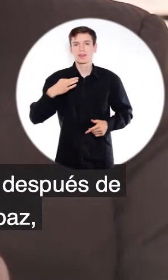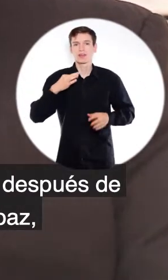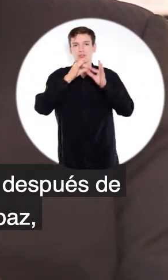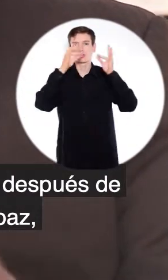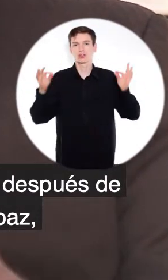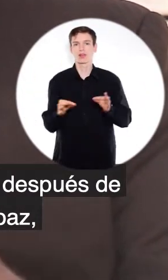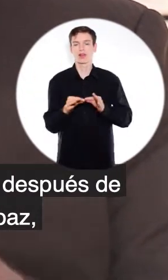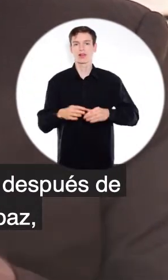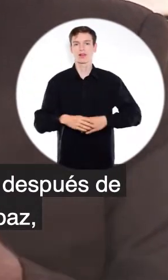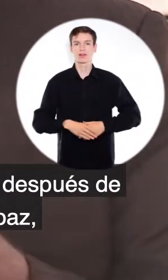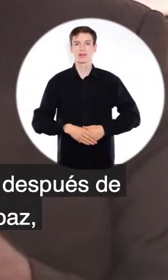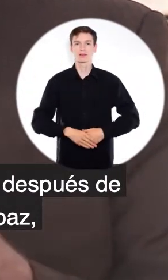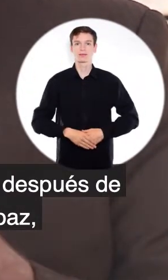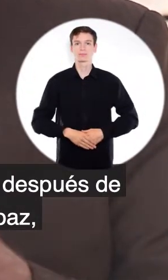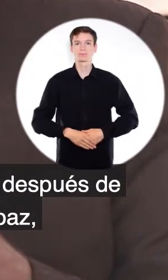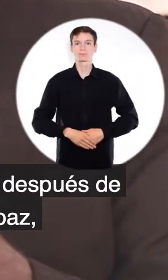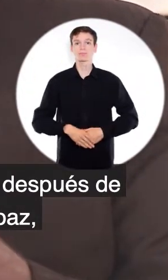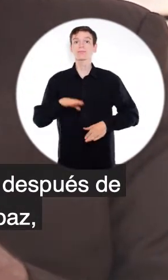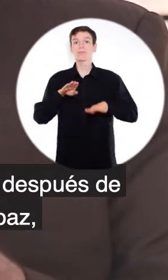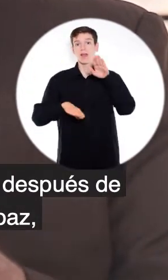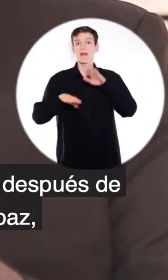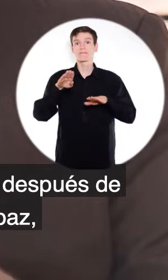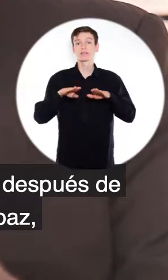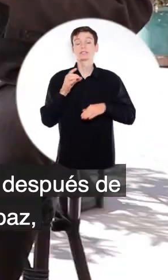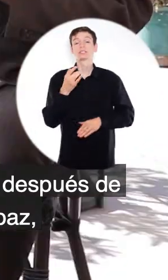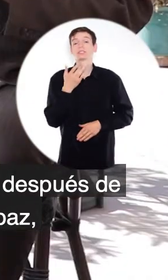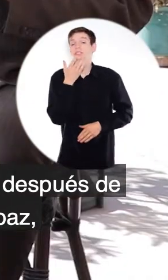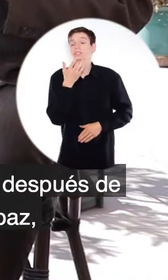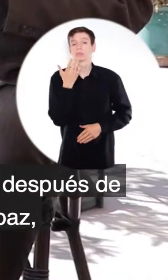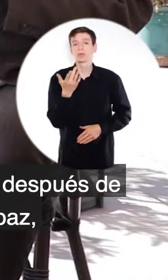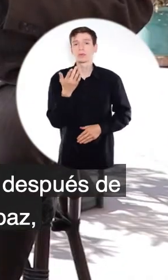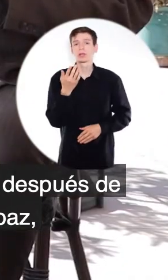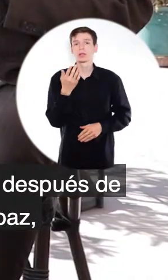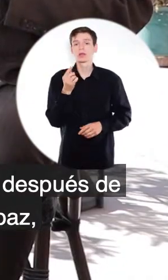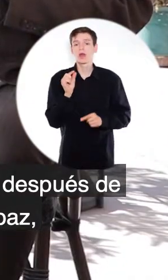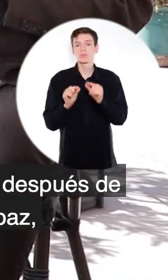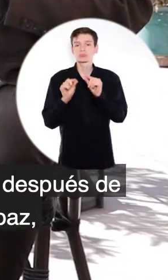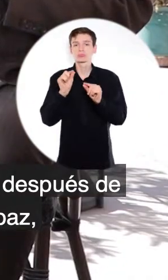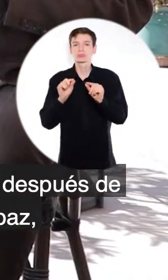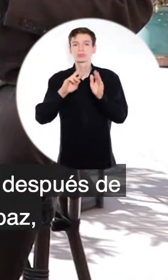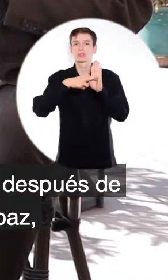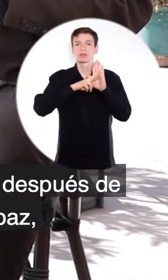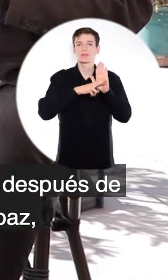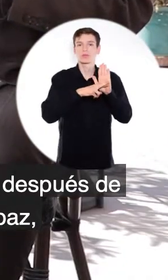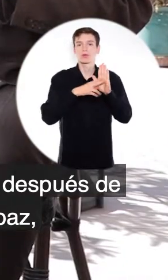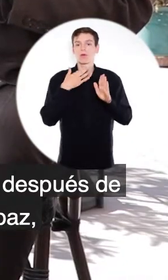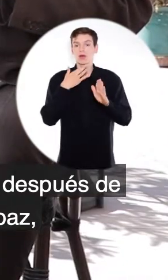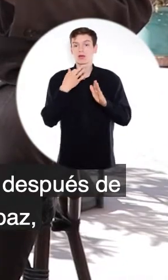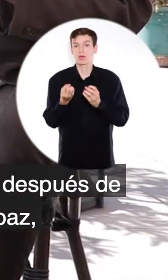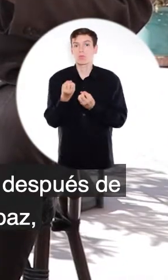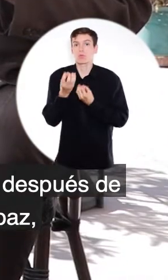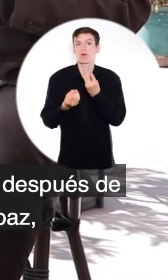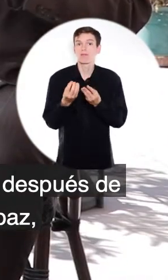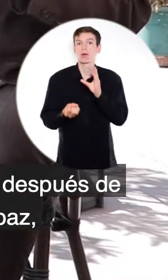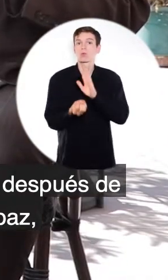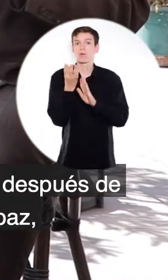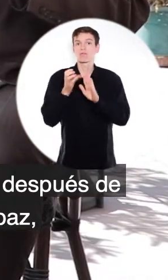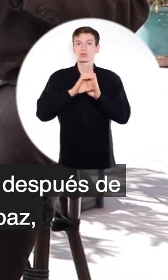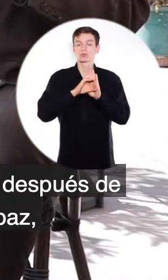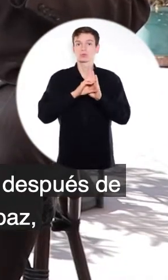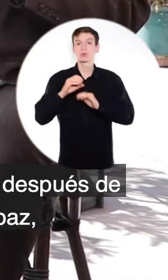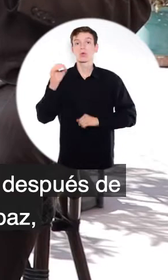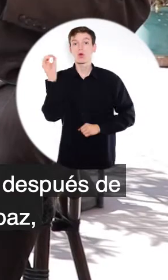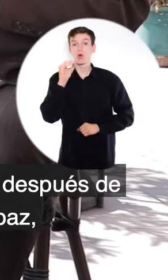written after some massive revolution, sometimes after as part of a peace process, after